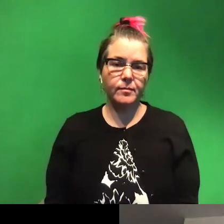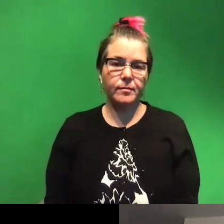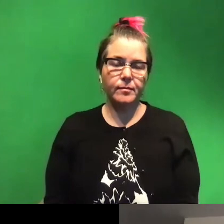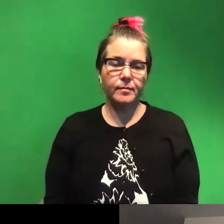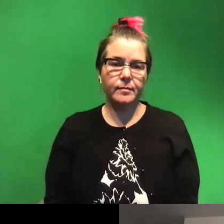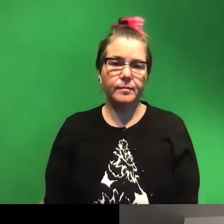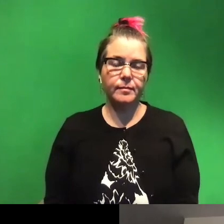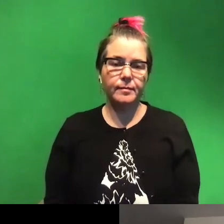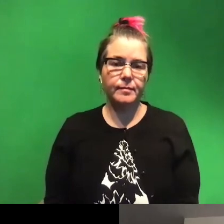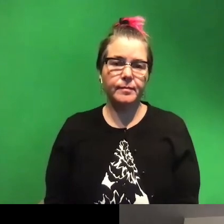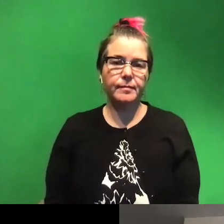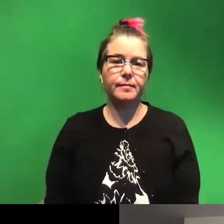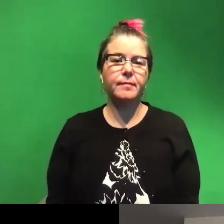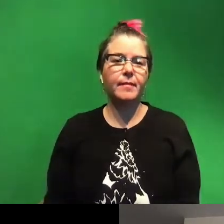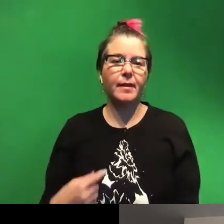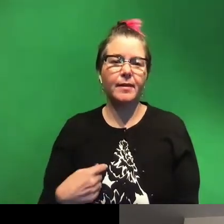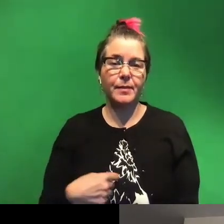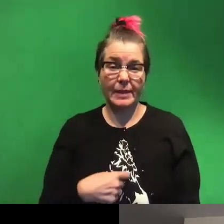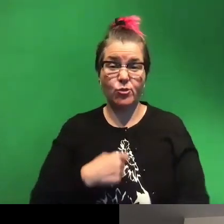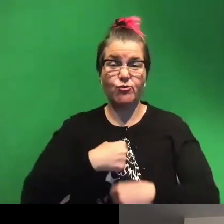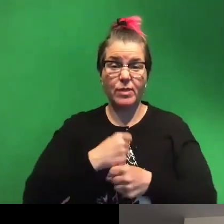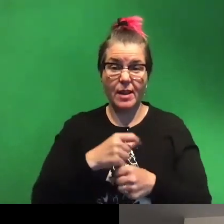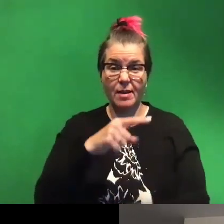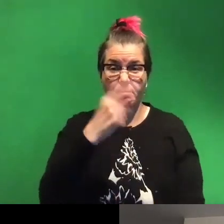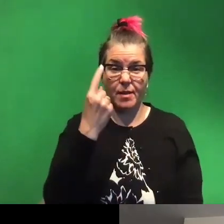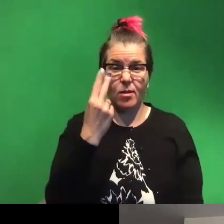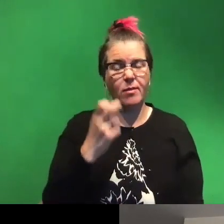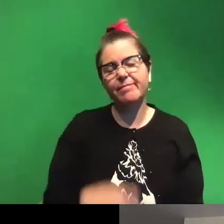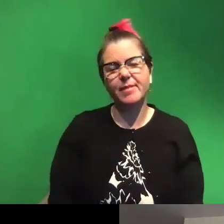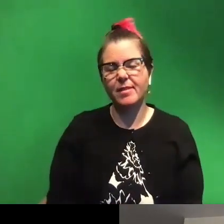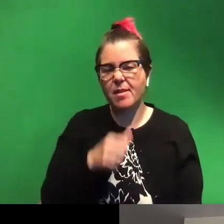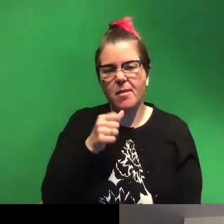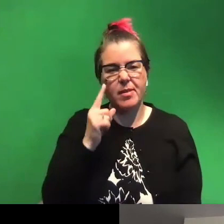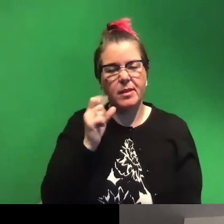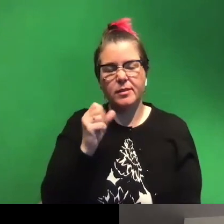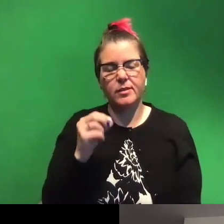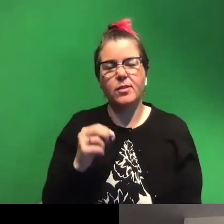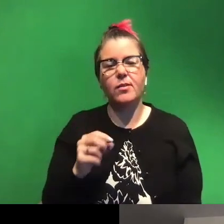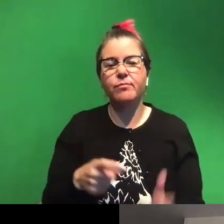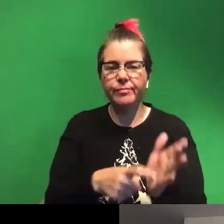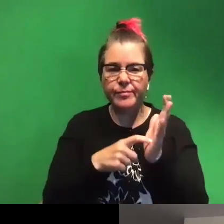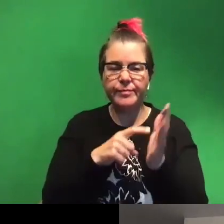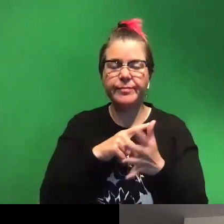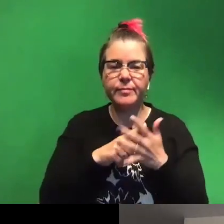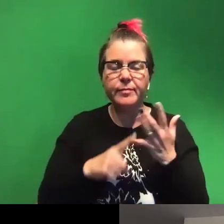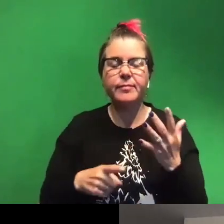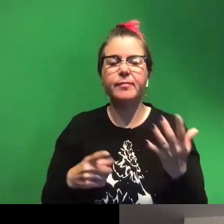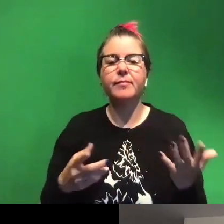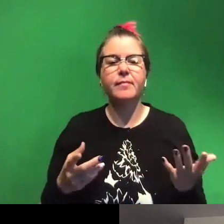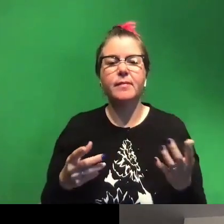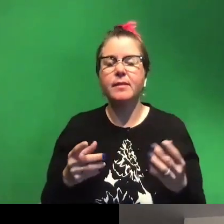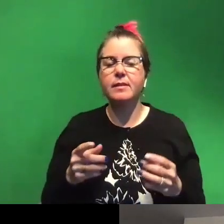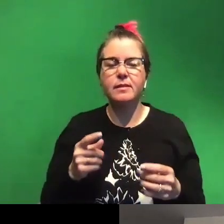I don't think we can create a black hole because the conditions under a black hole can exist are so